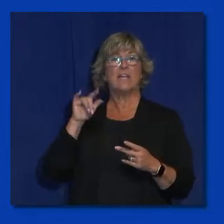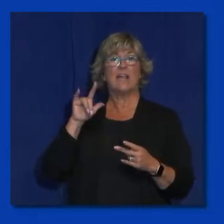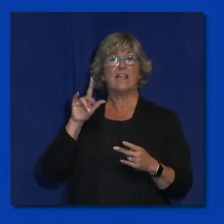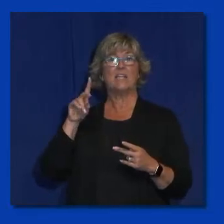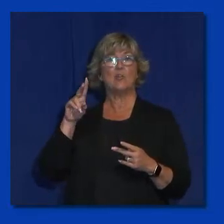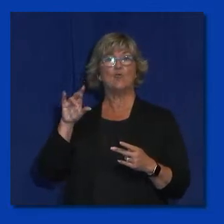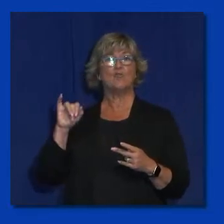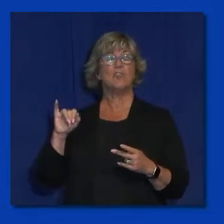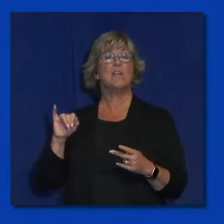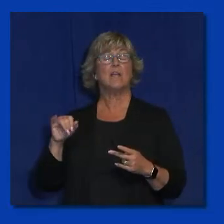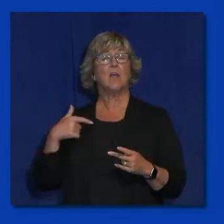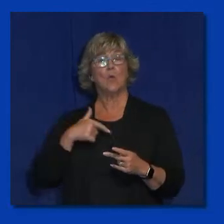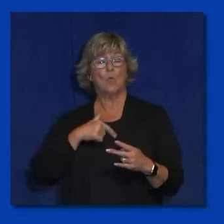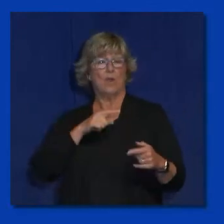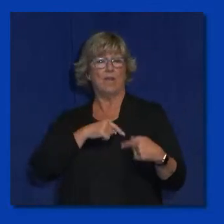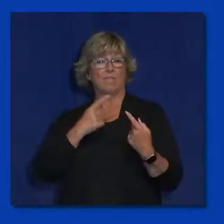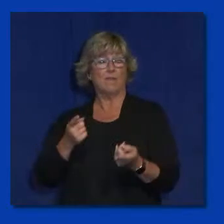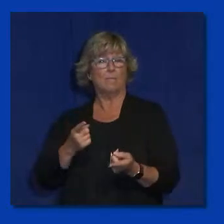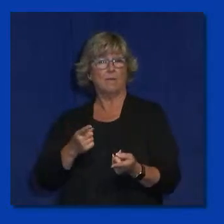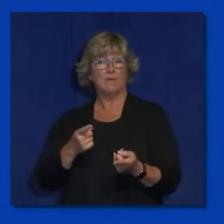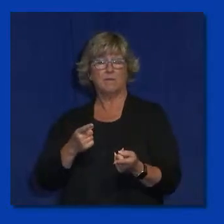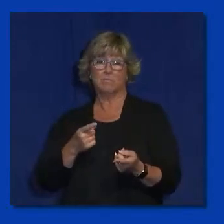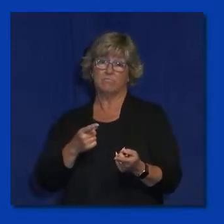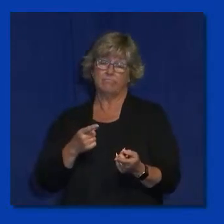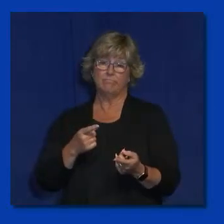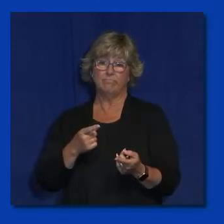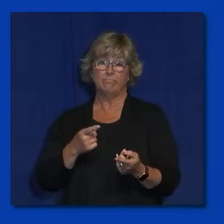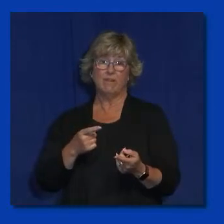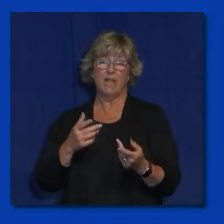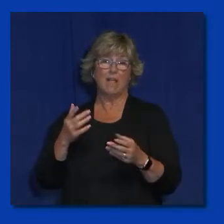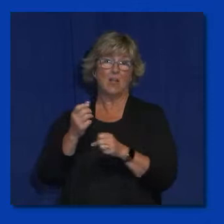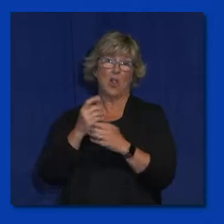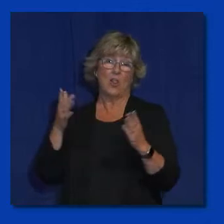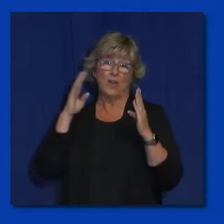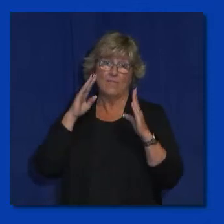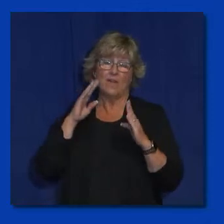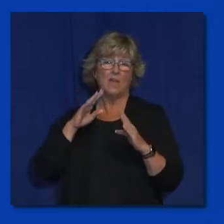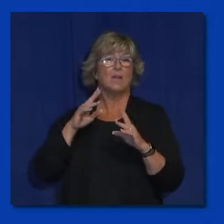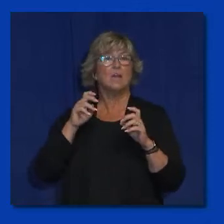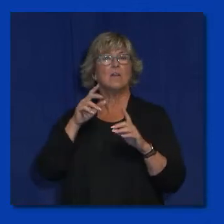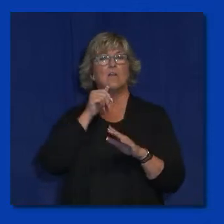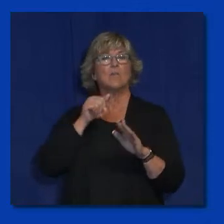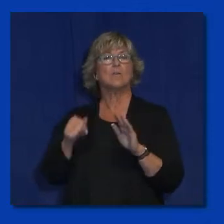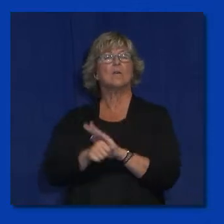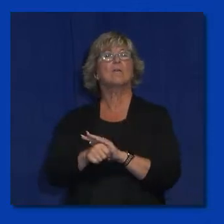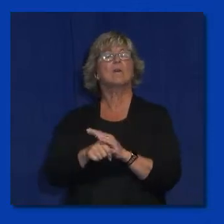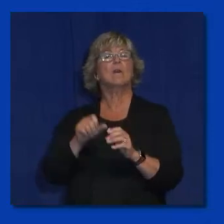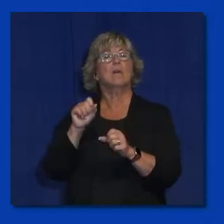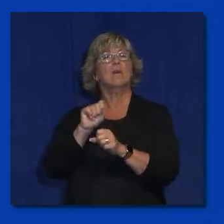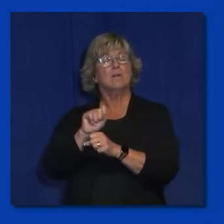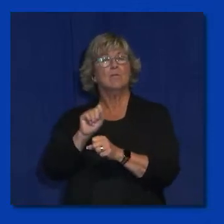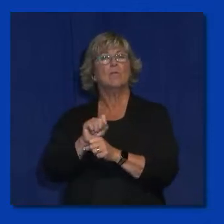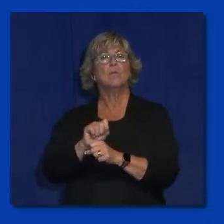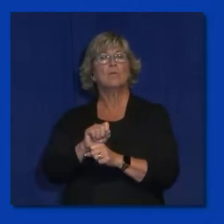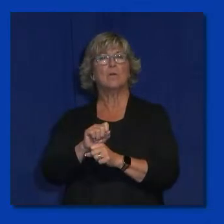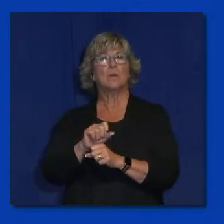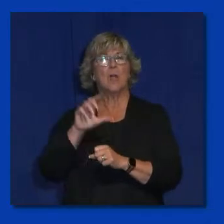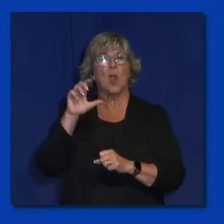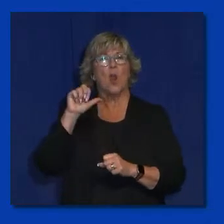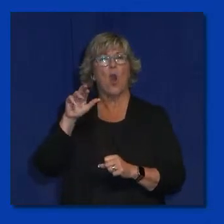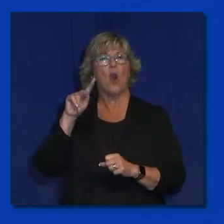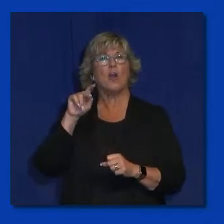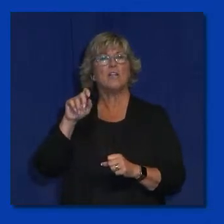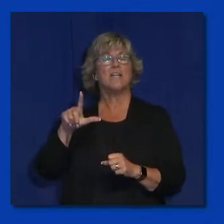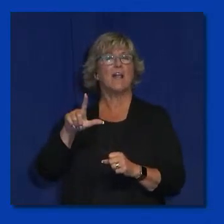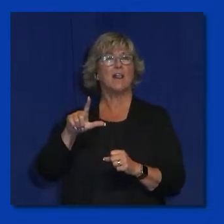National Guard. We have been quietly, because it hasn't gotten a lot of attention, but substantively working to combat cartel activity